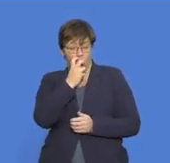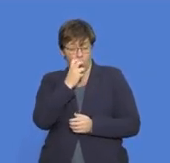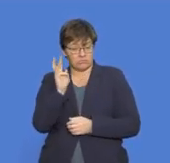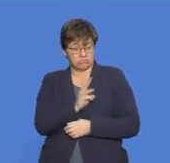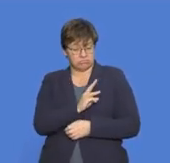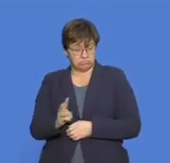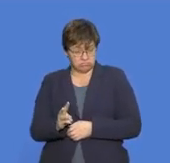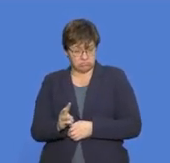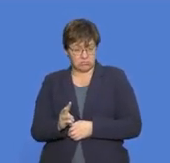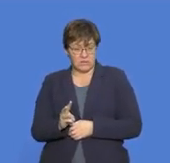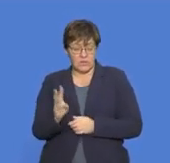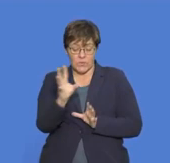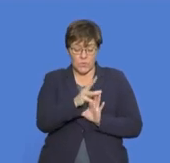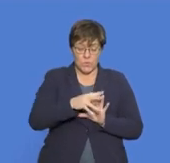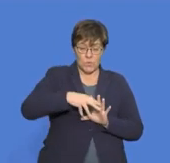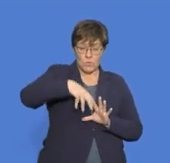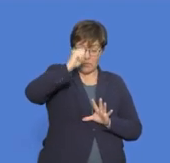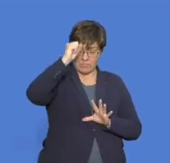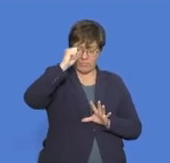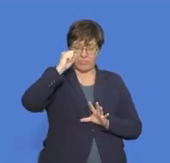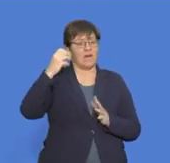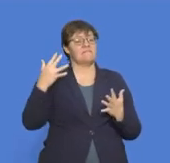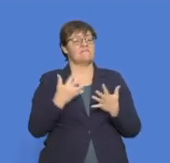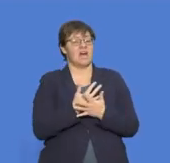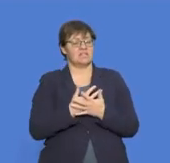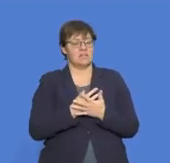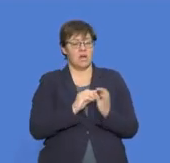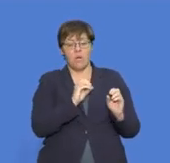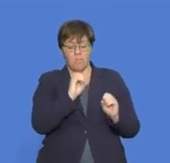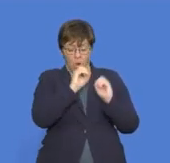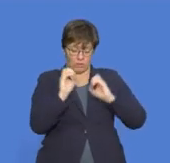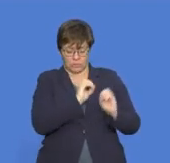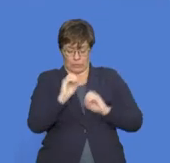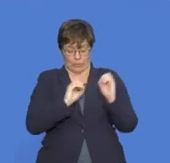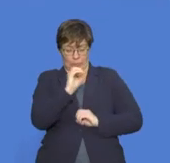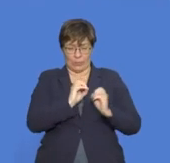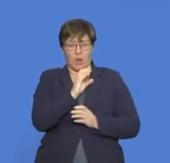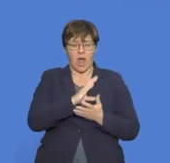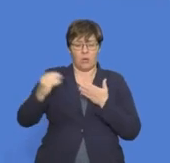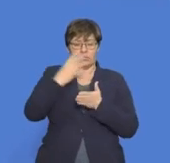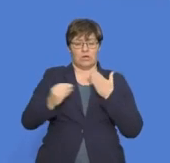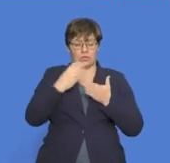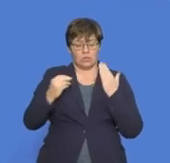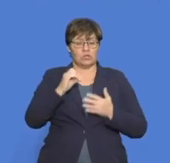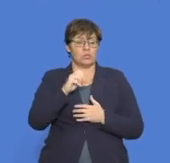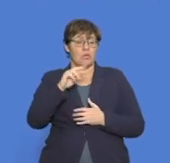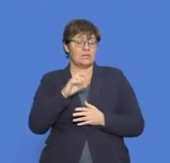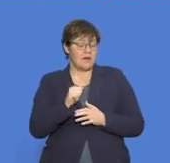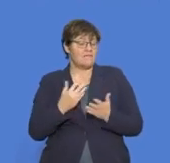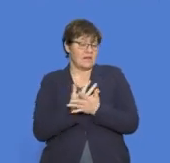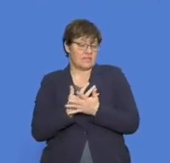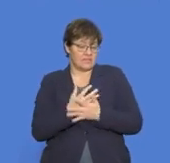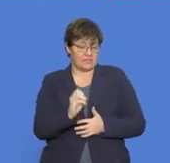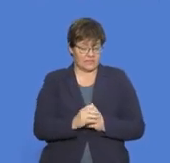hot, the rate of evaporation is faster. The molecules move faster. They move out of the stomata